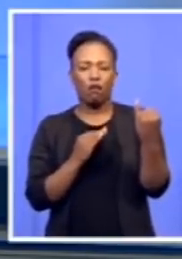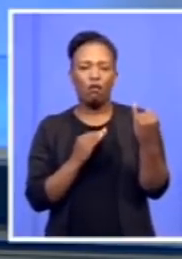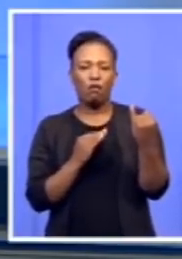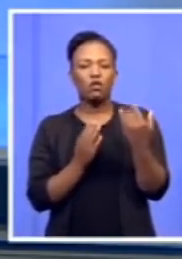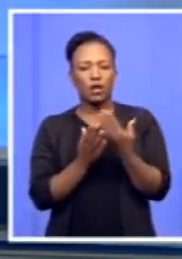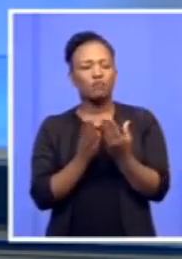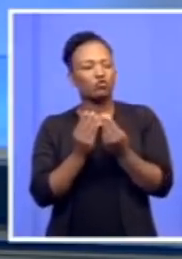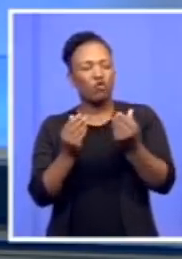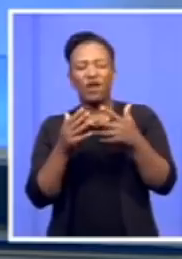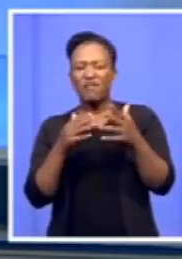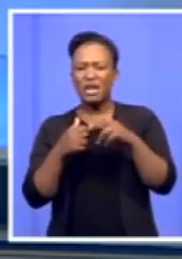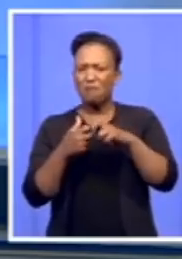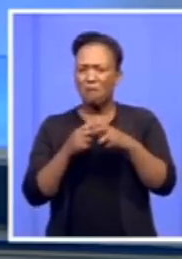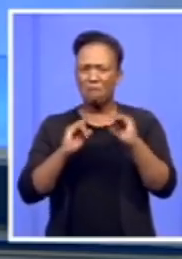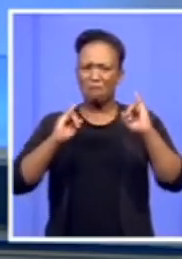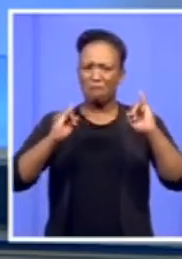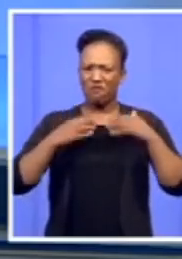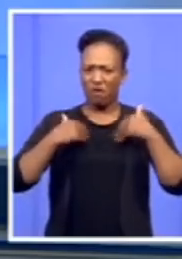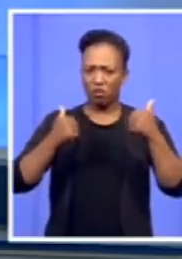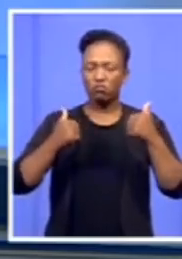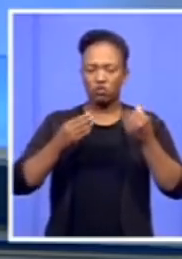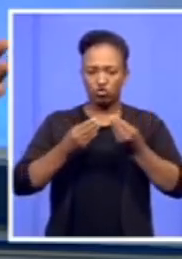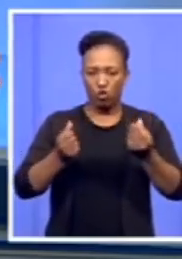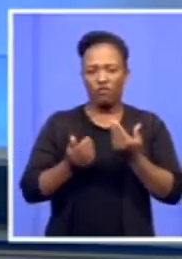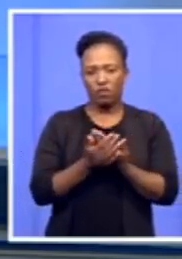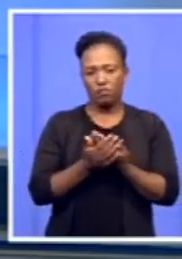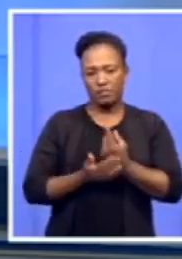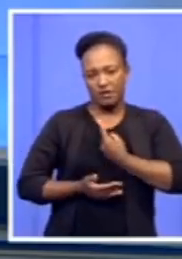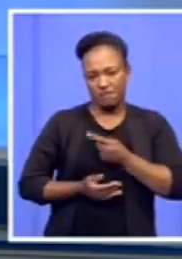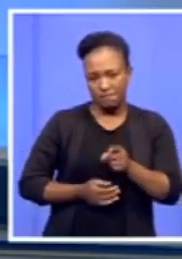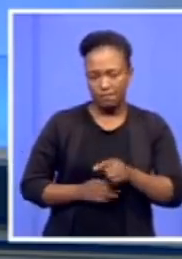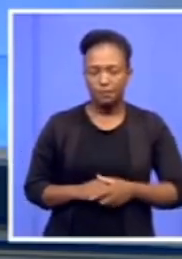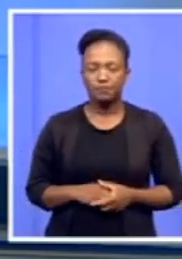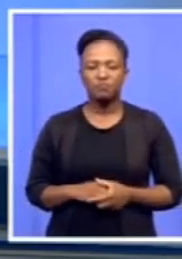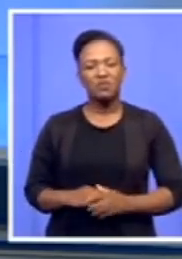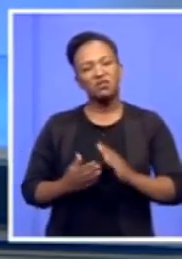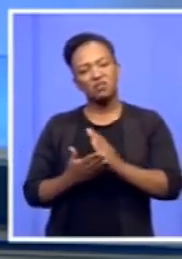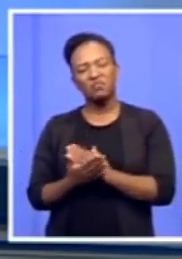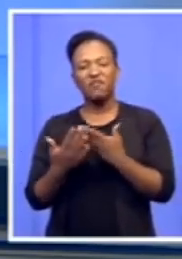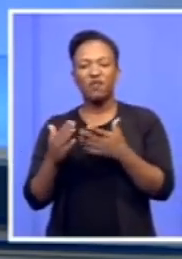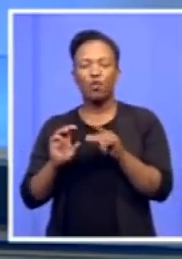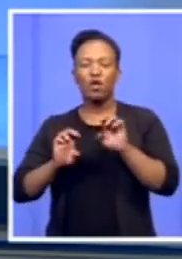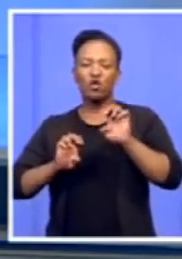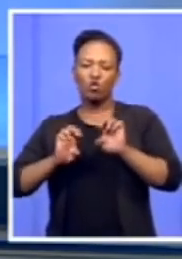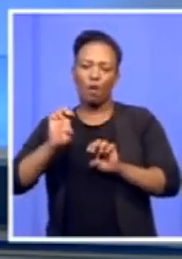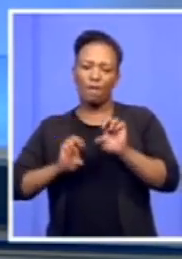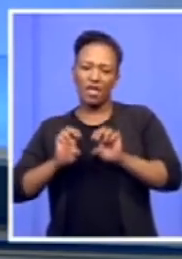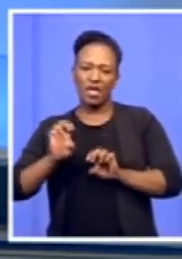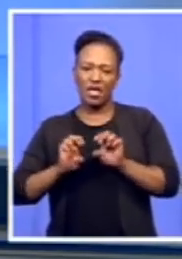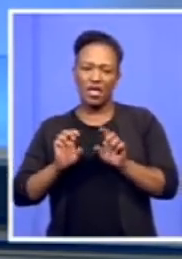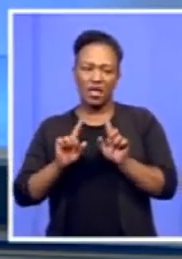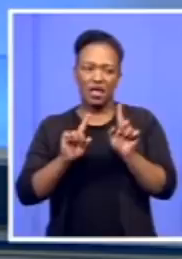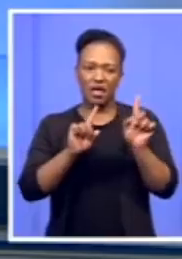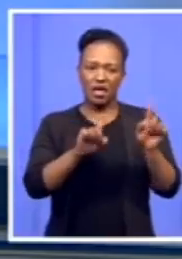well as reach, some would say, the utopia where you want to go, the nirvana of where we want to